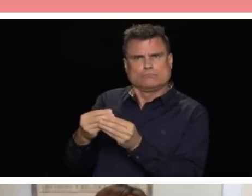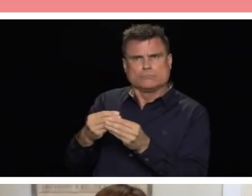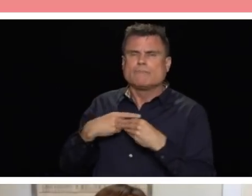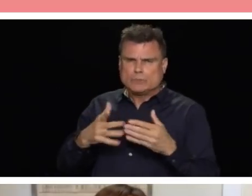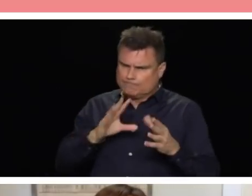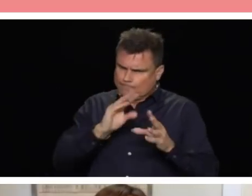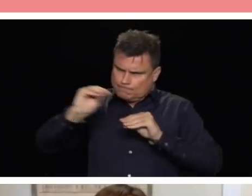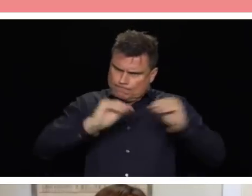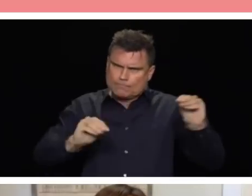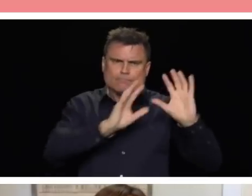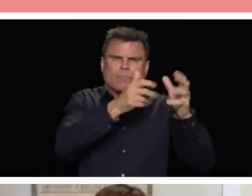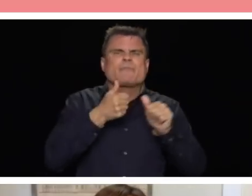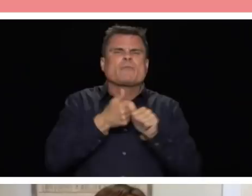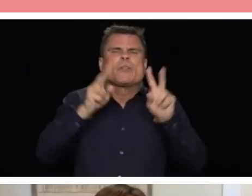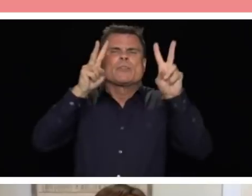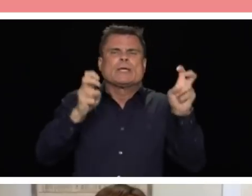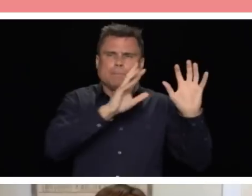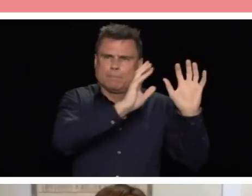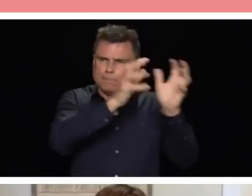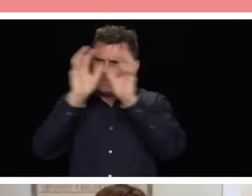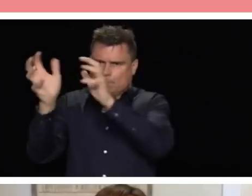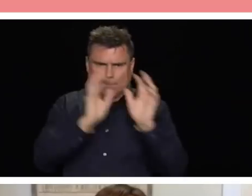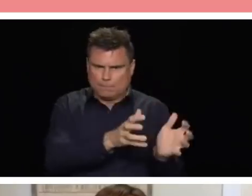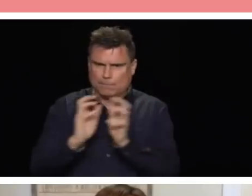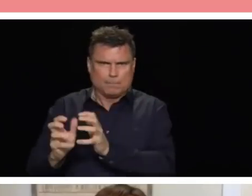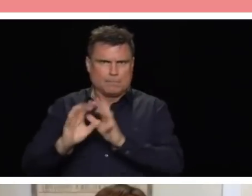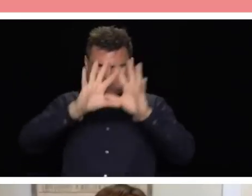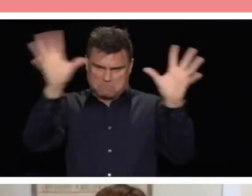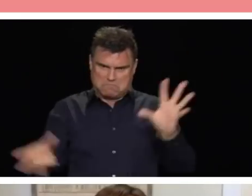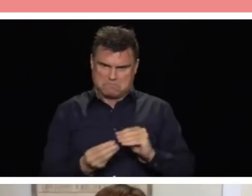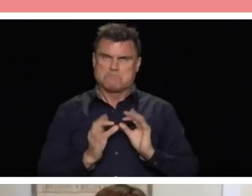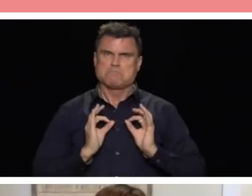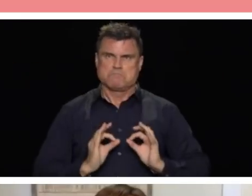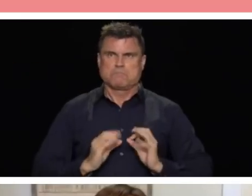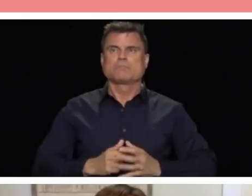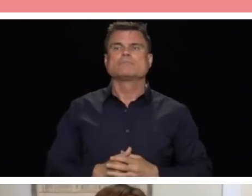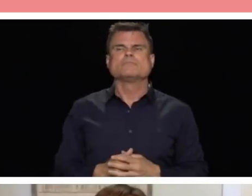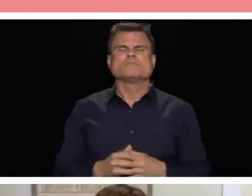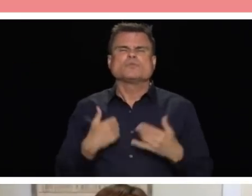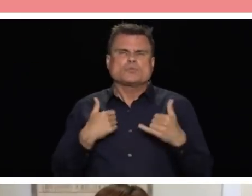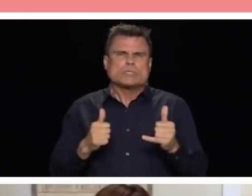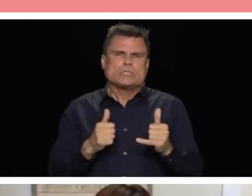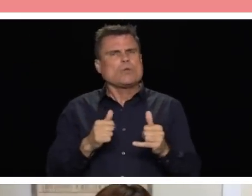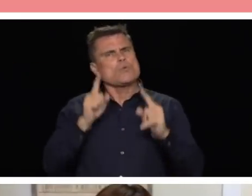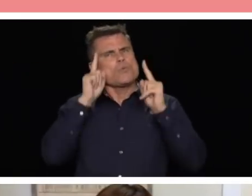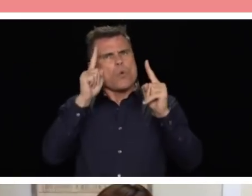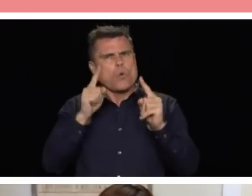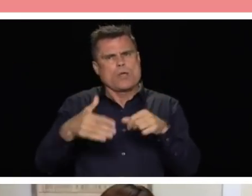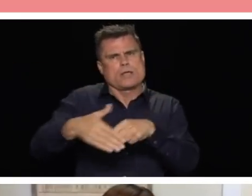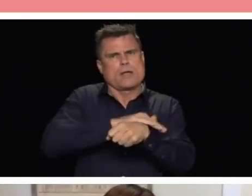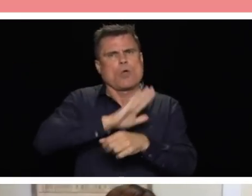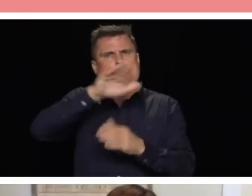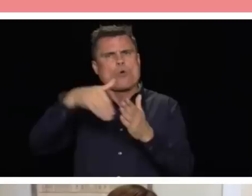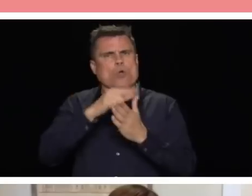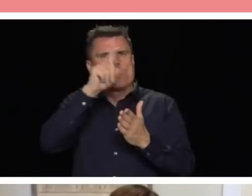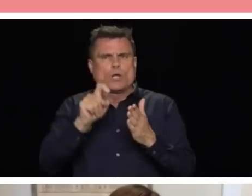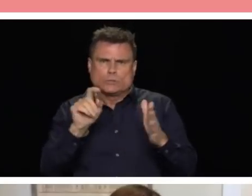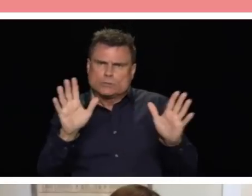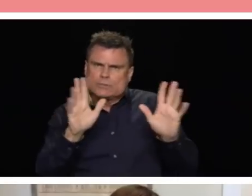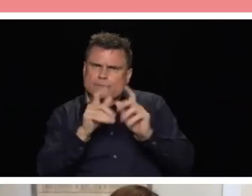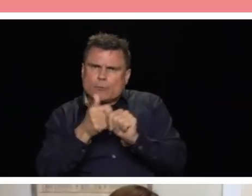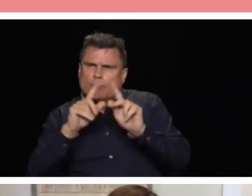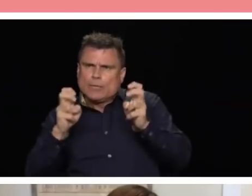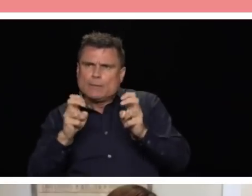as much as possible. For those that come in live today, we are going to try to answer as many questions